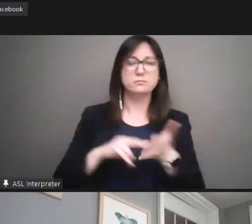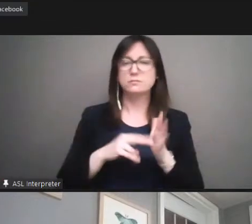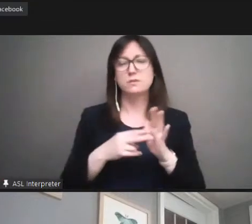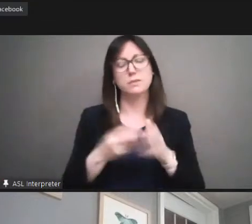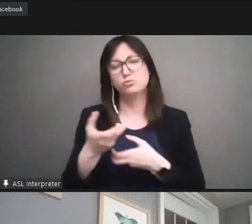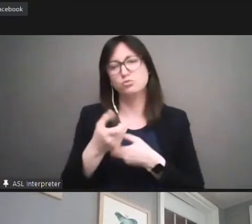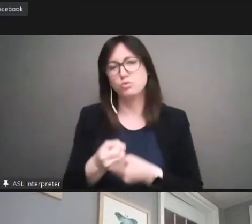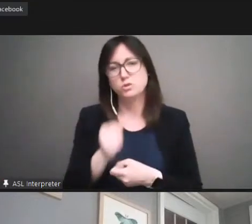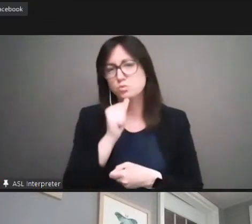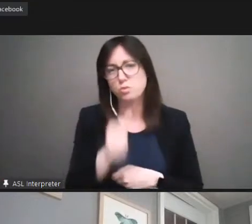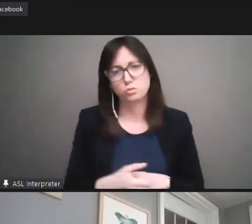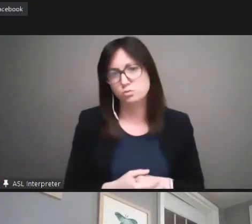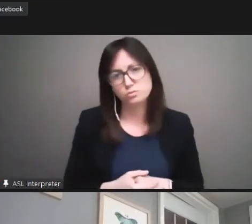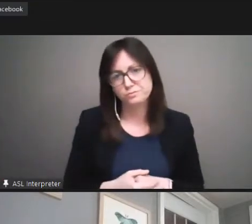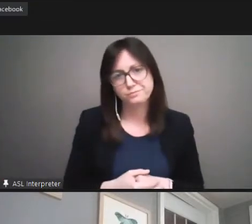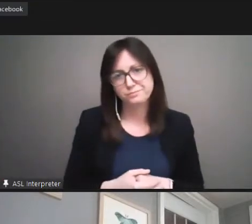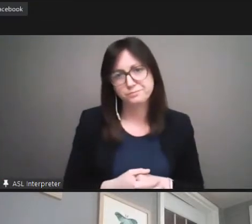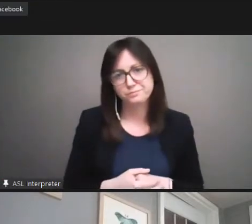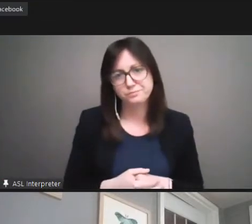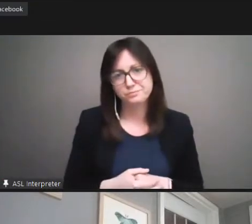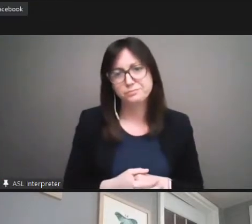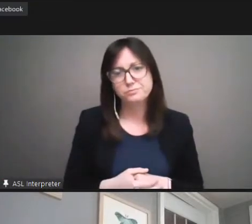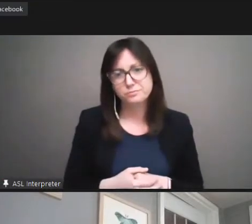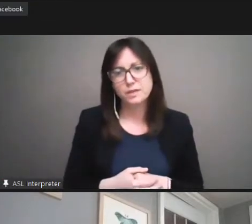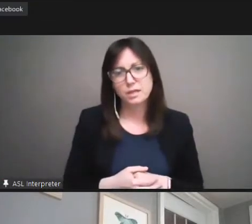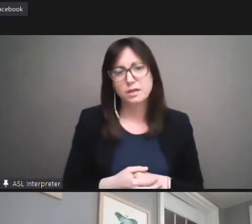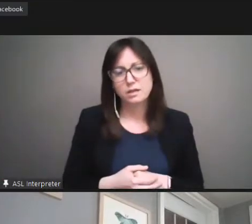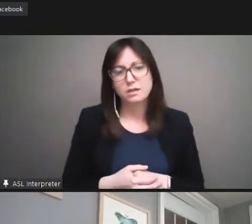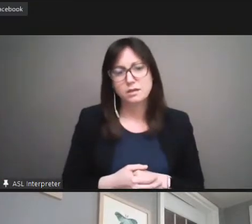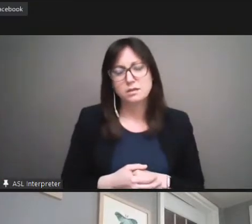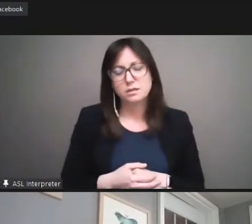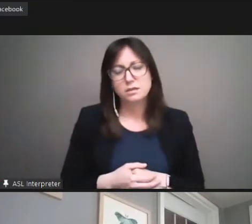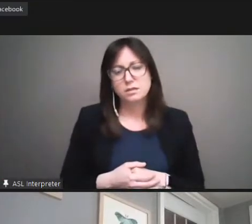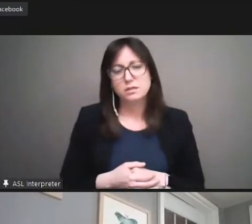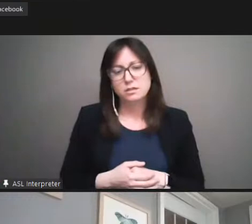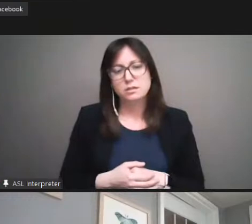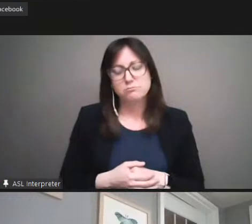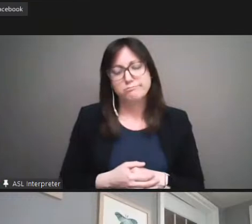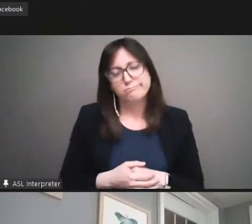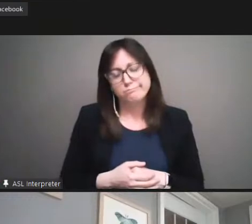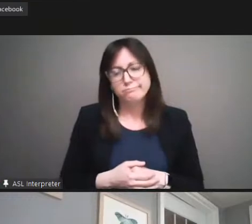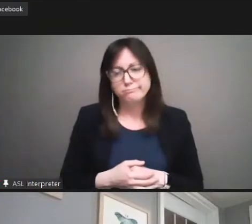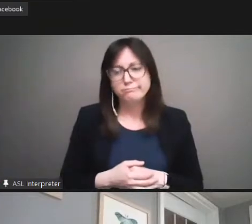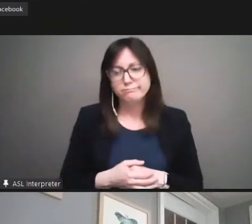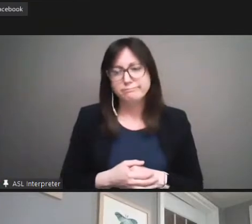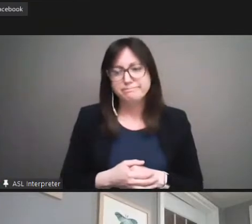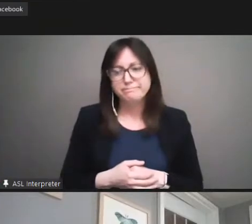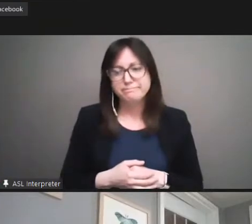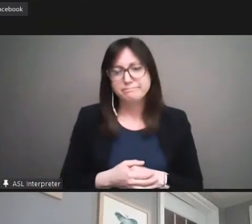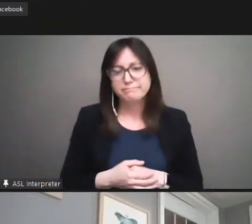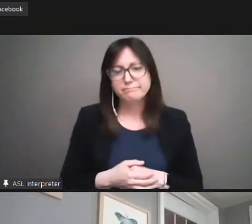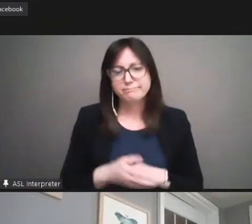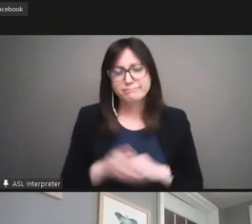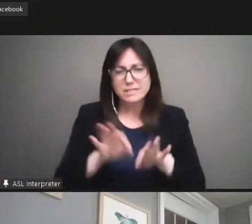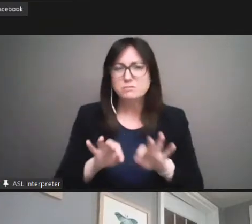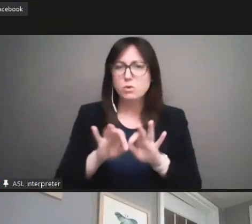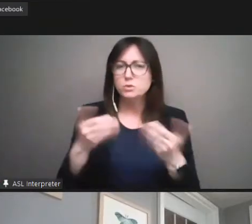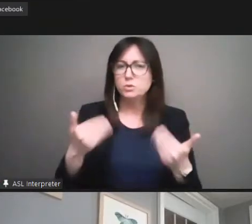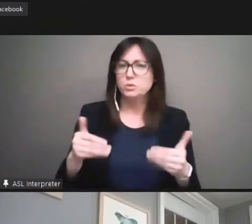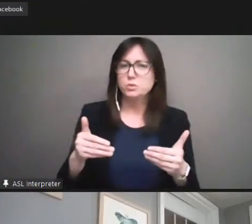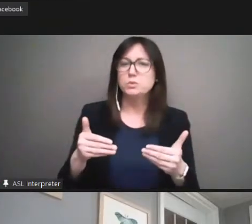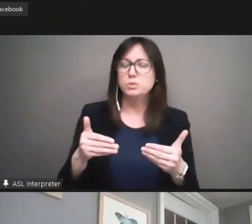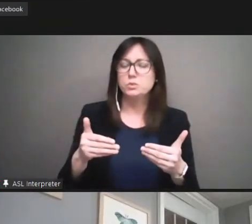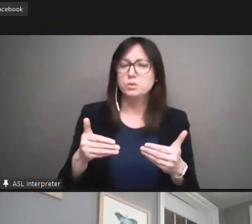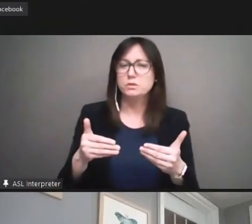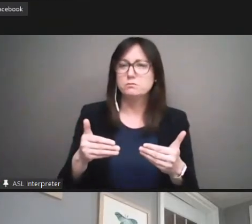to, I guess, just have that work ethic there in what you're trying to do, and not